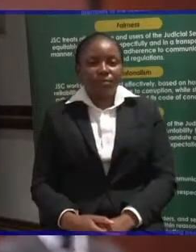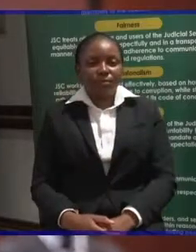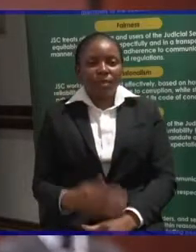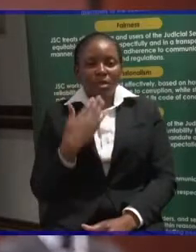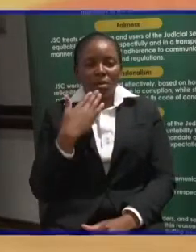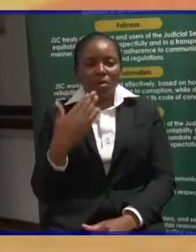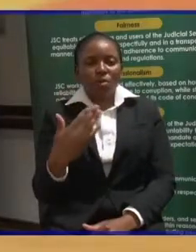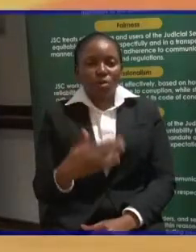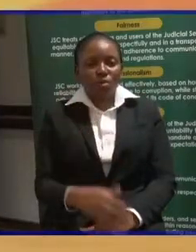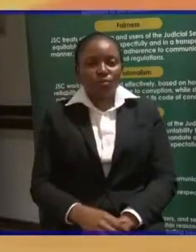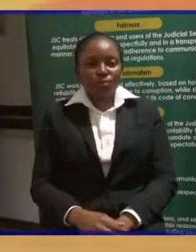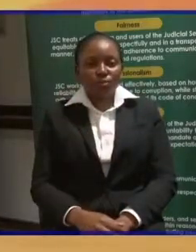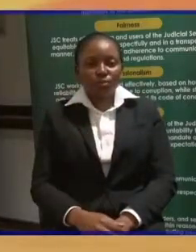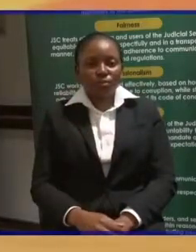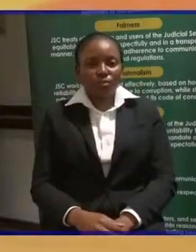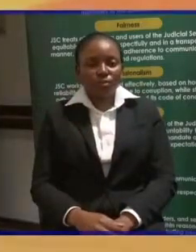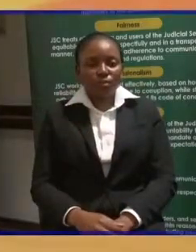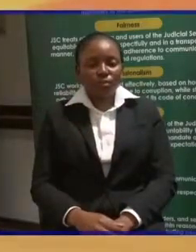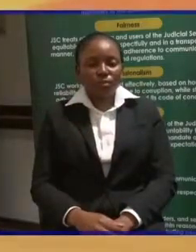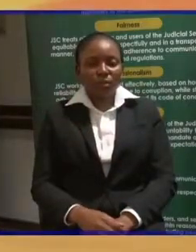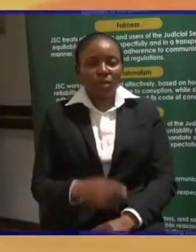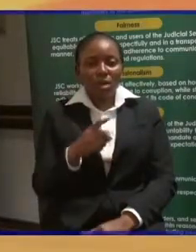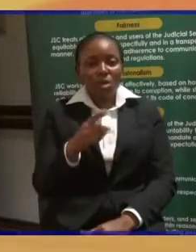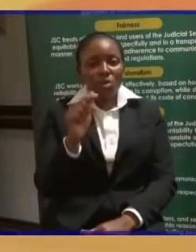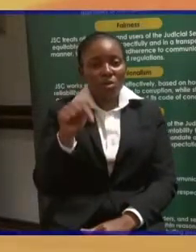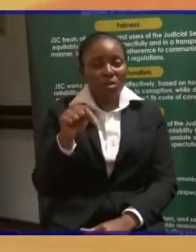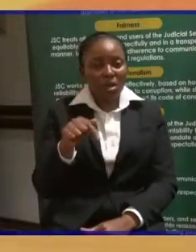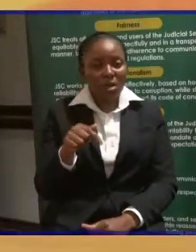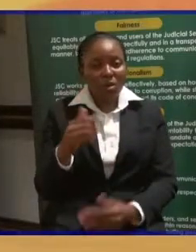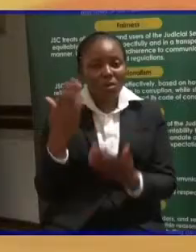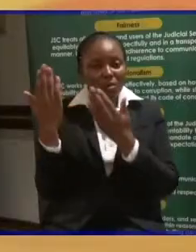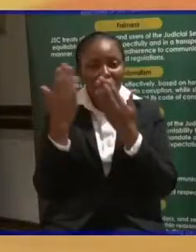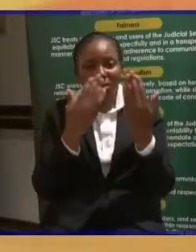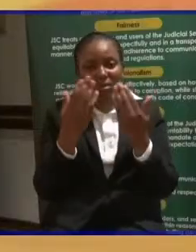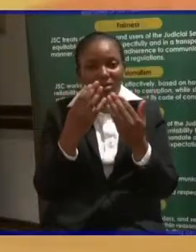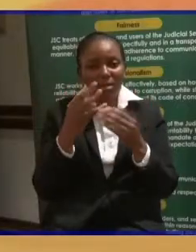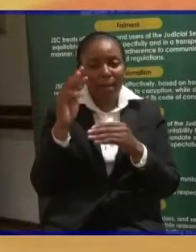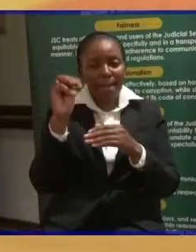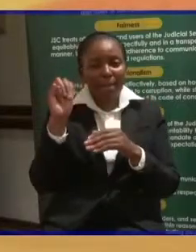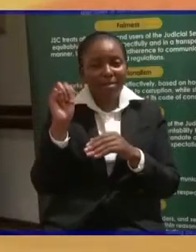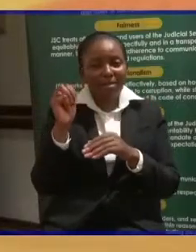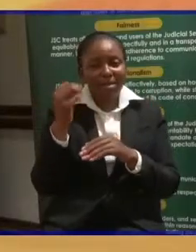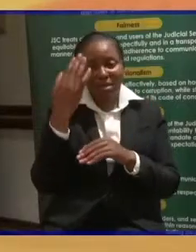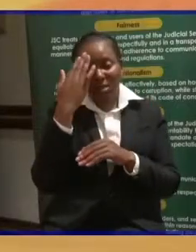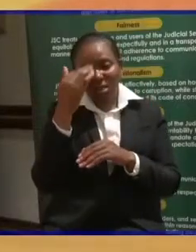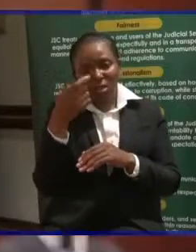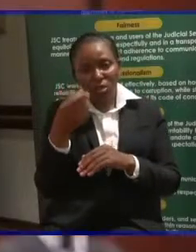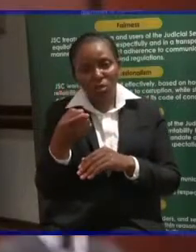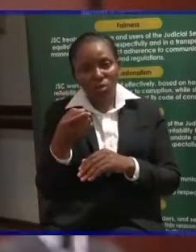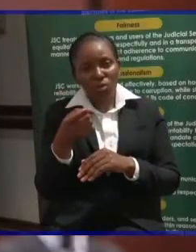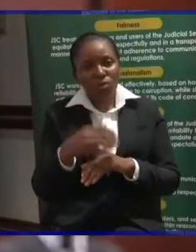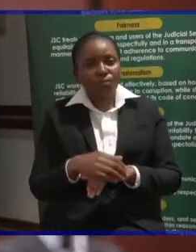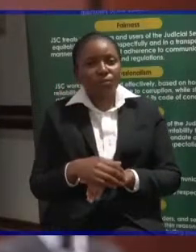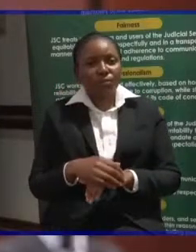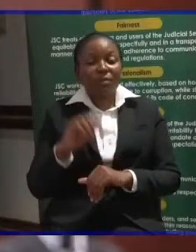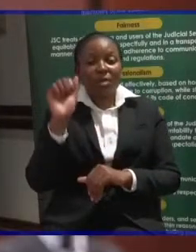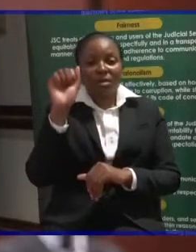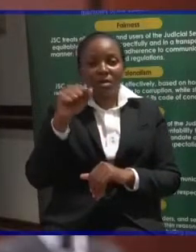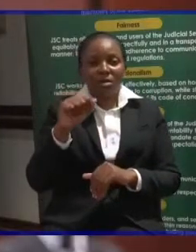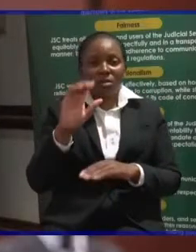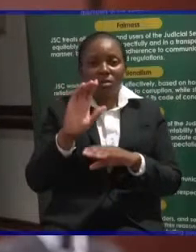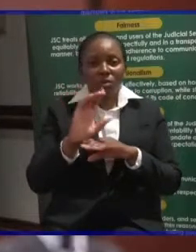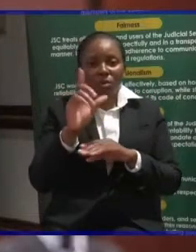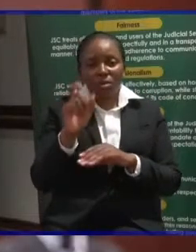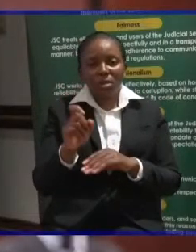Thank you. You are currently studying towards your master's degree, are you? Yes, Commissioner,